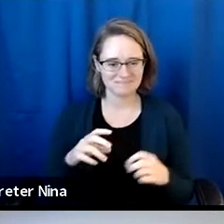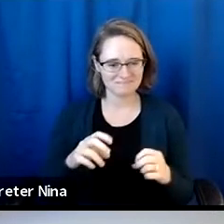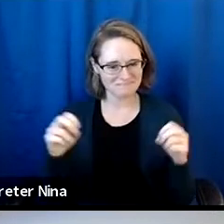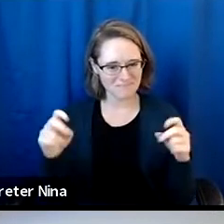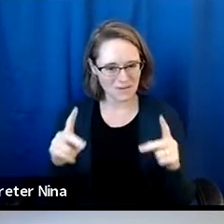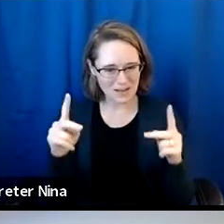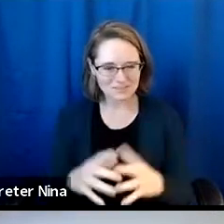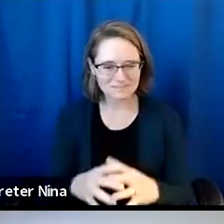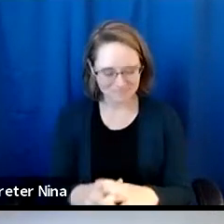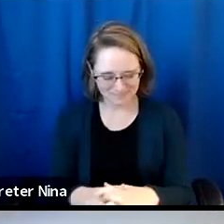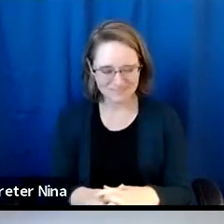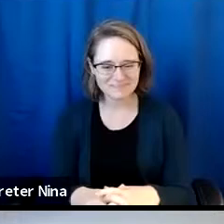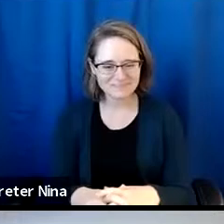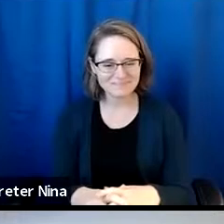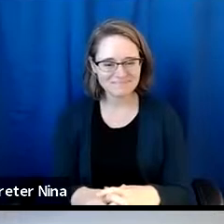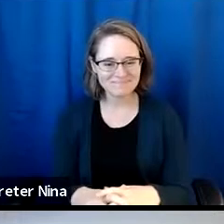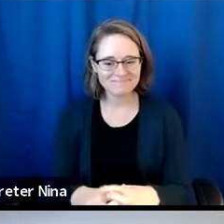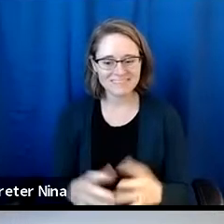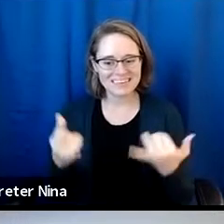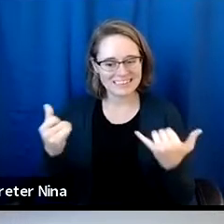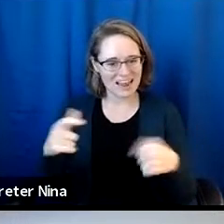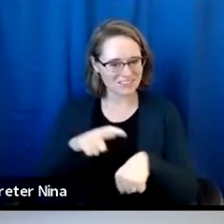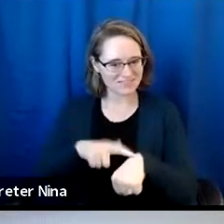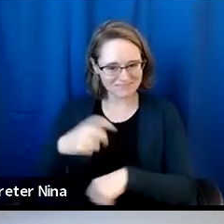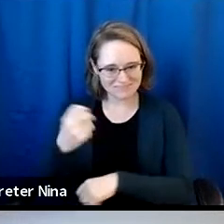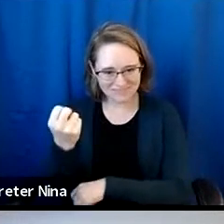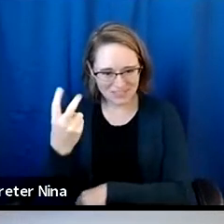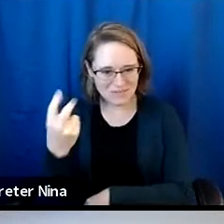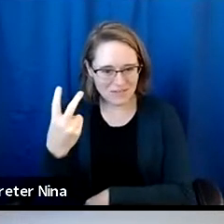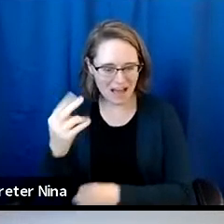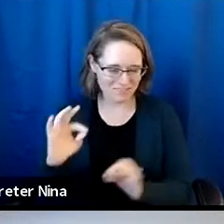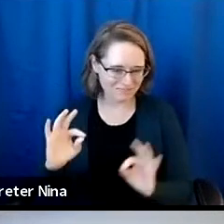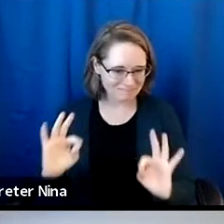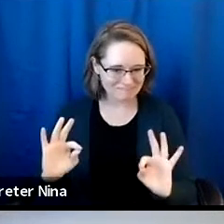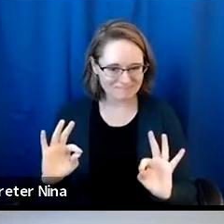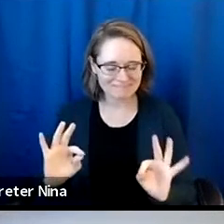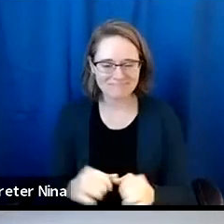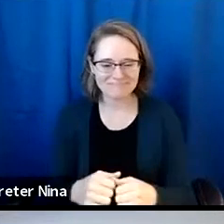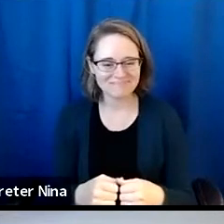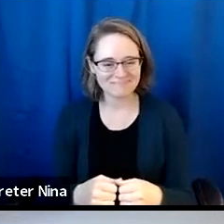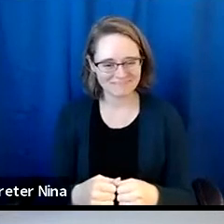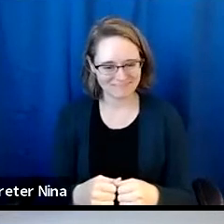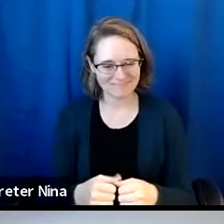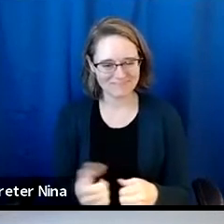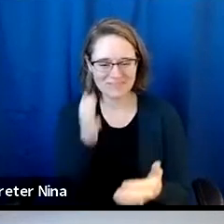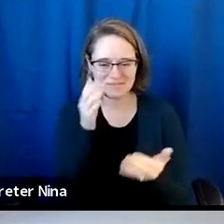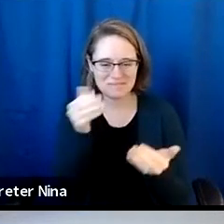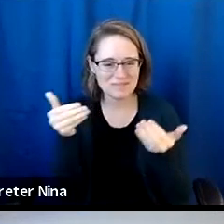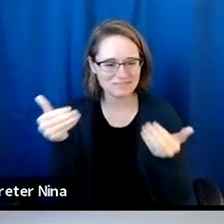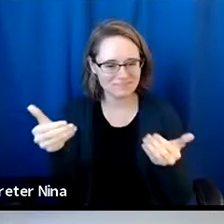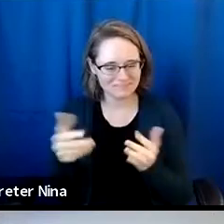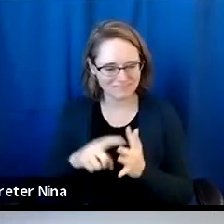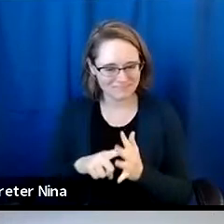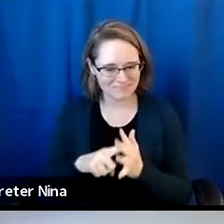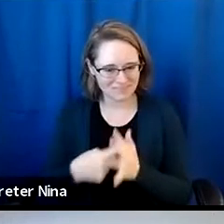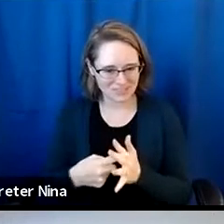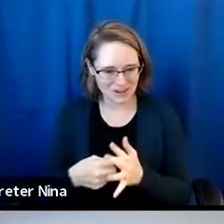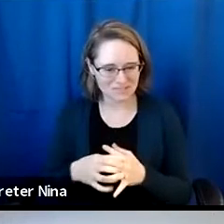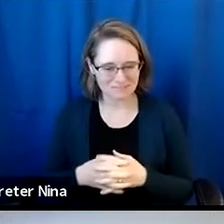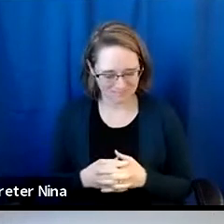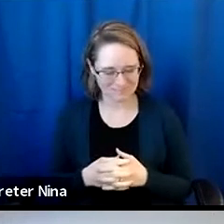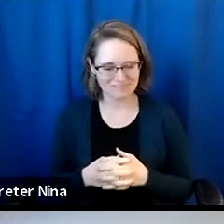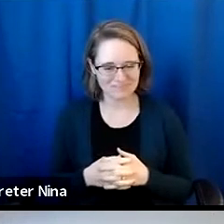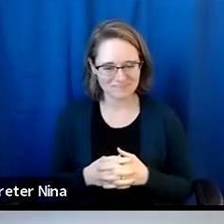Okay, I see it is 12 o'clock on the dot, so we will go ahead and get this